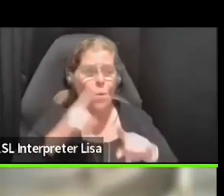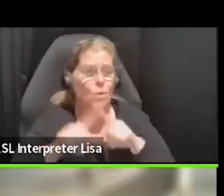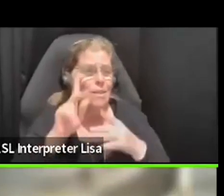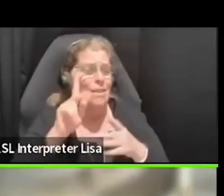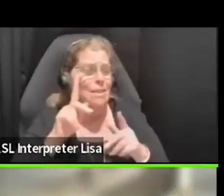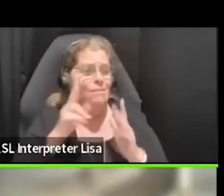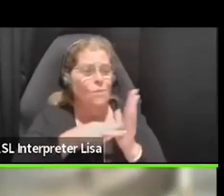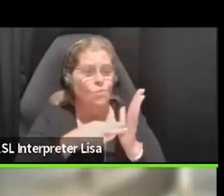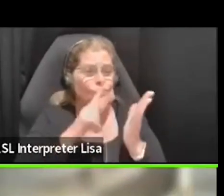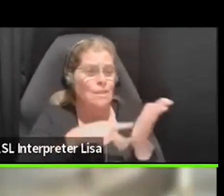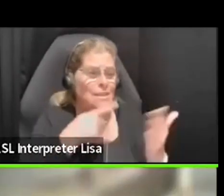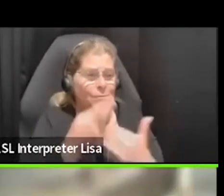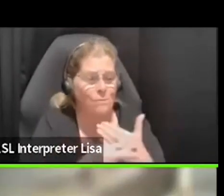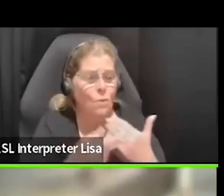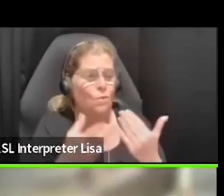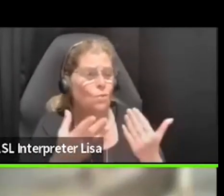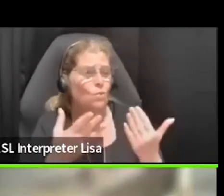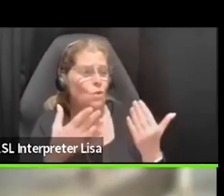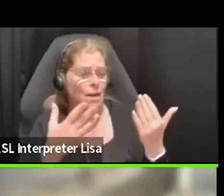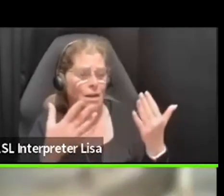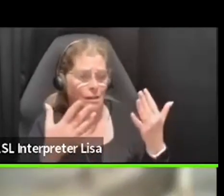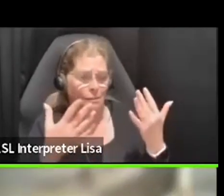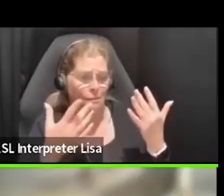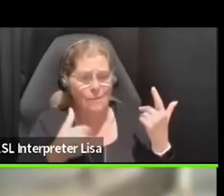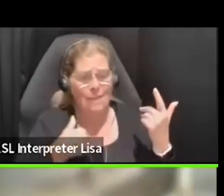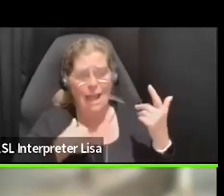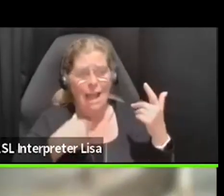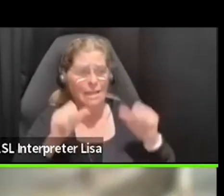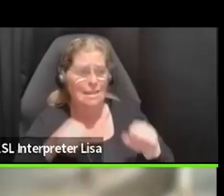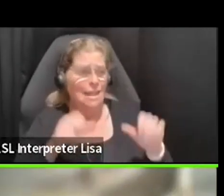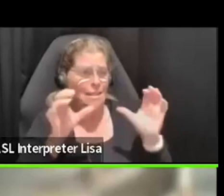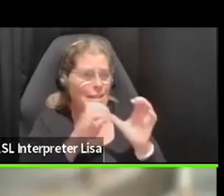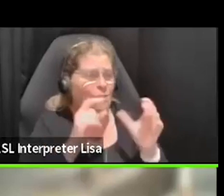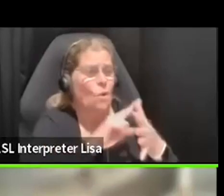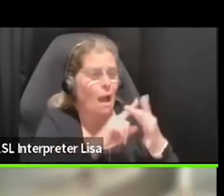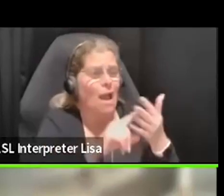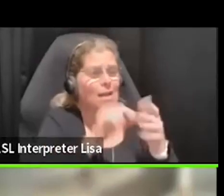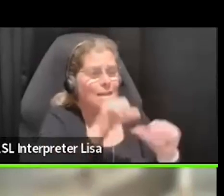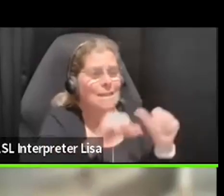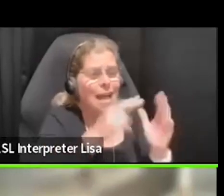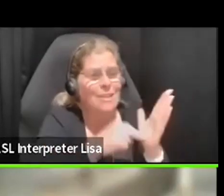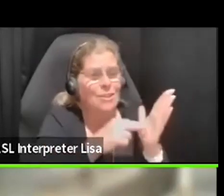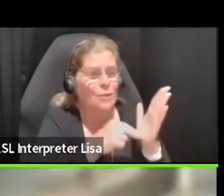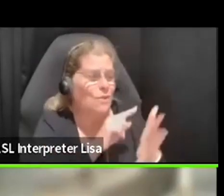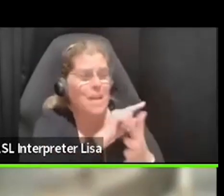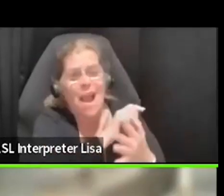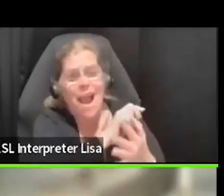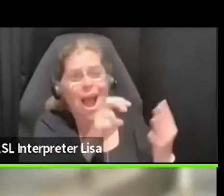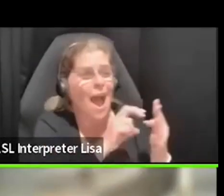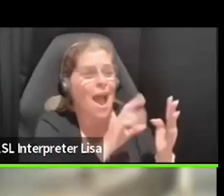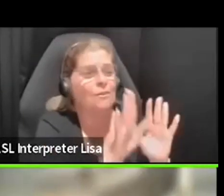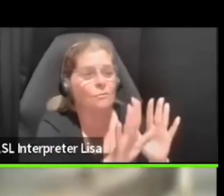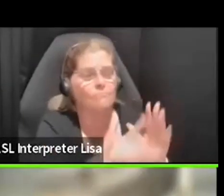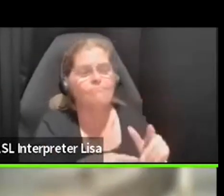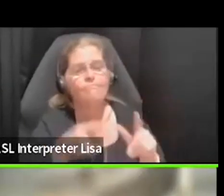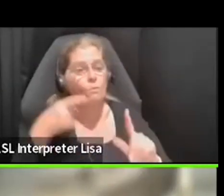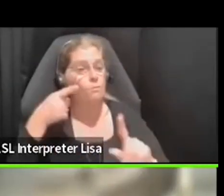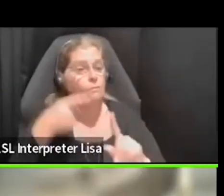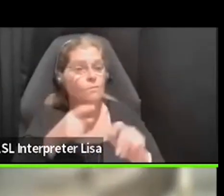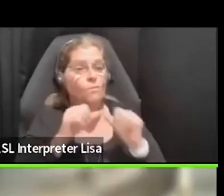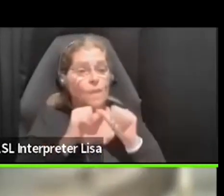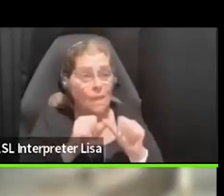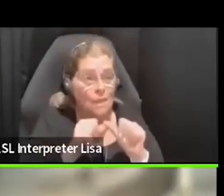been certified to teach, but it needs to be consistent. So the key words are consistency,